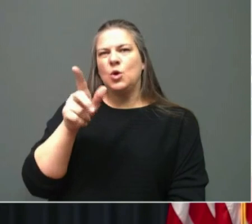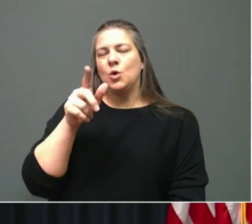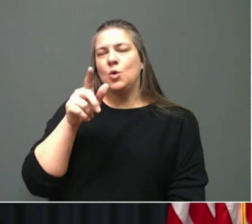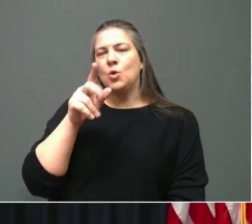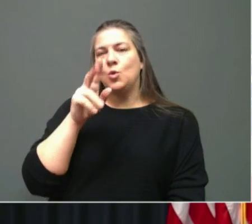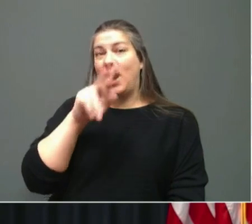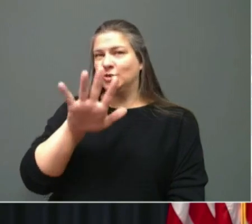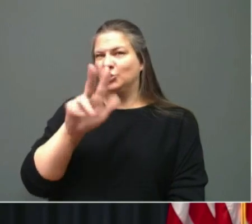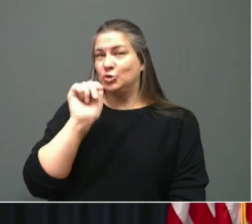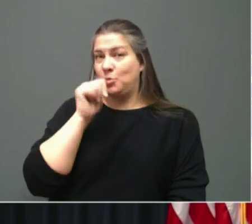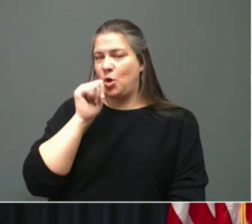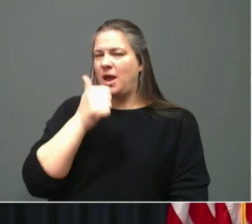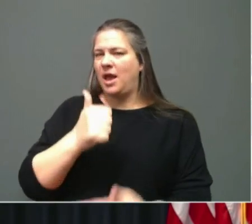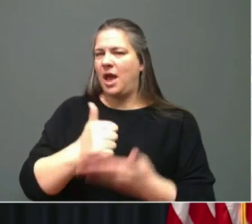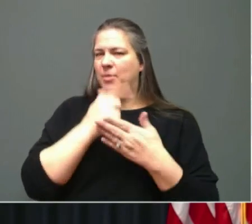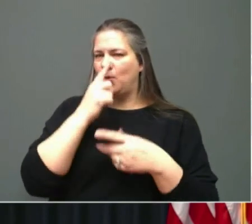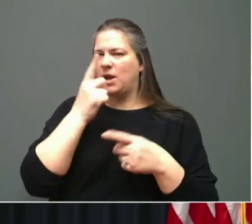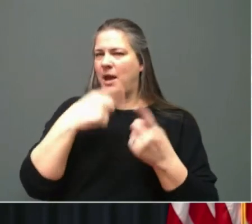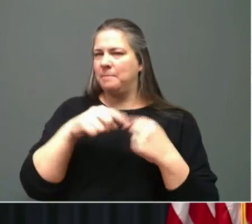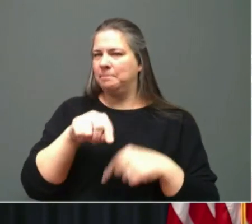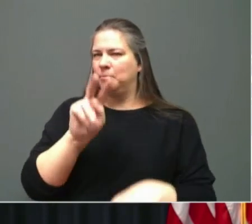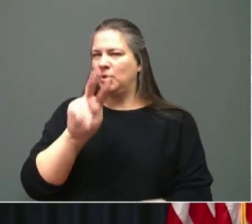way.